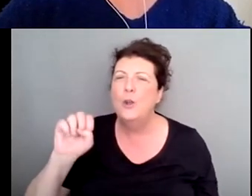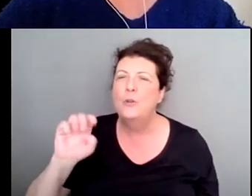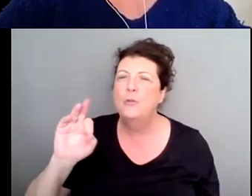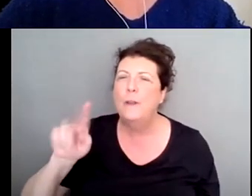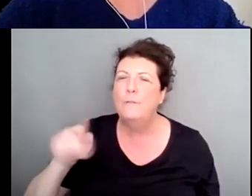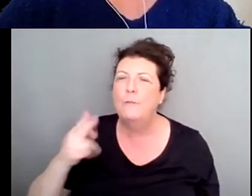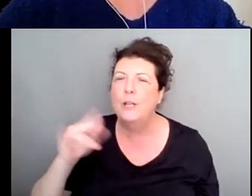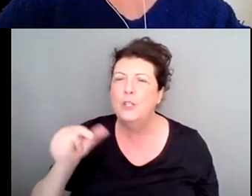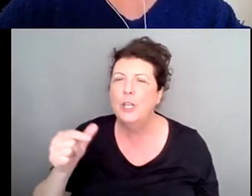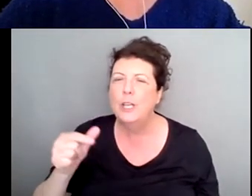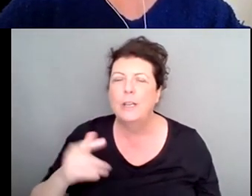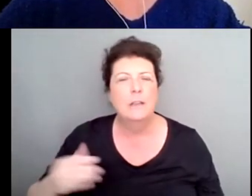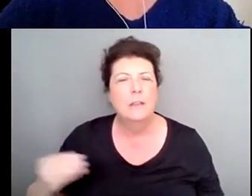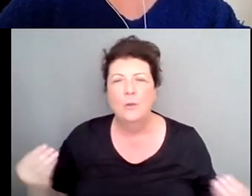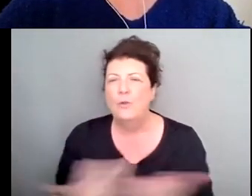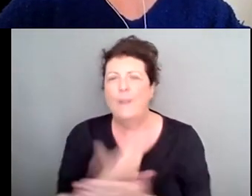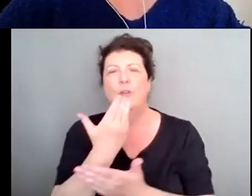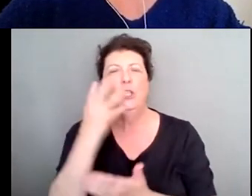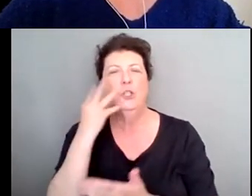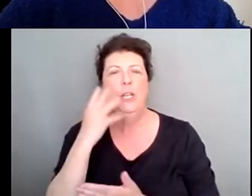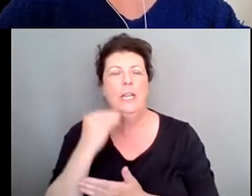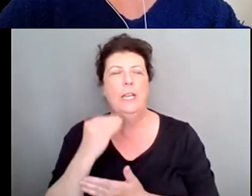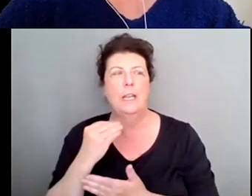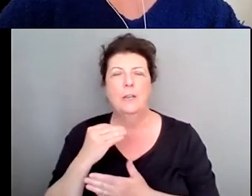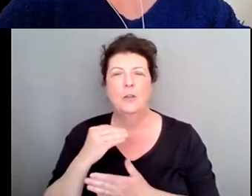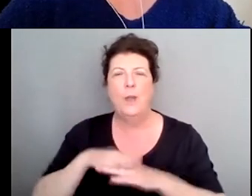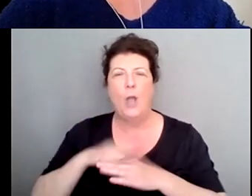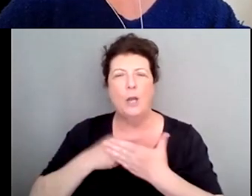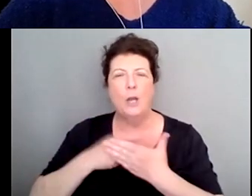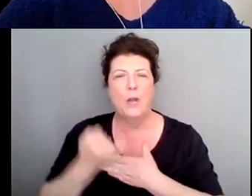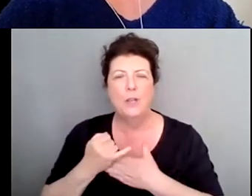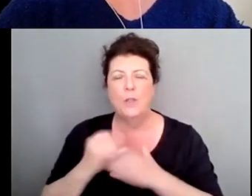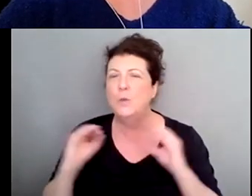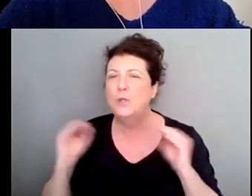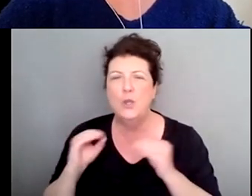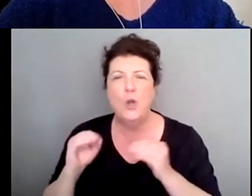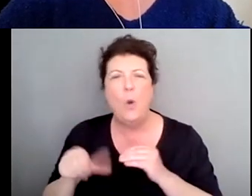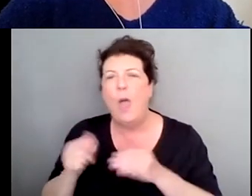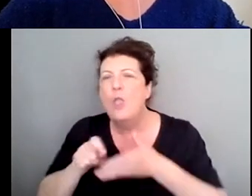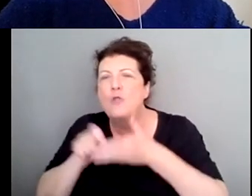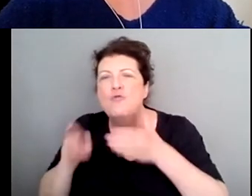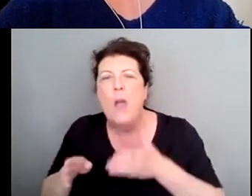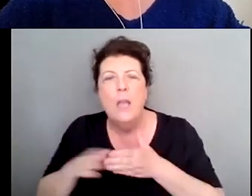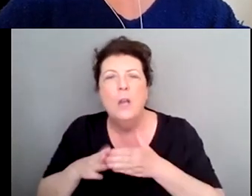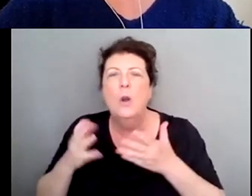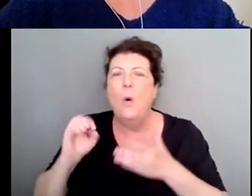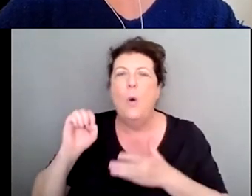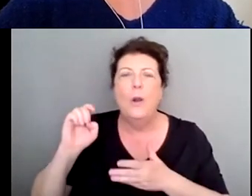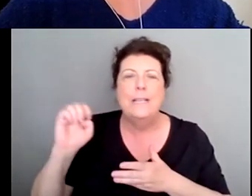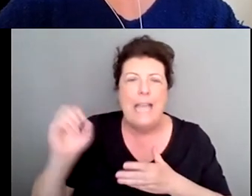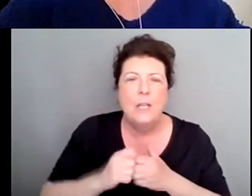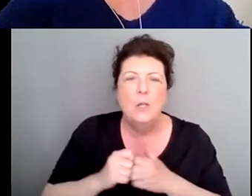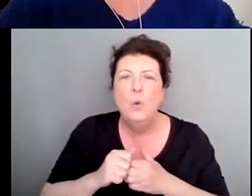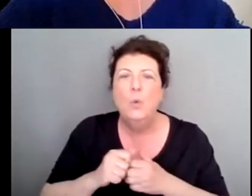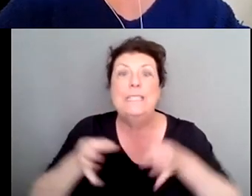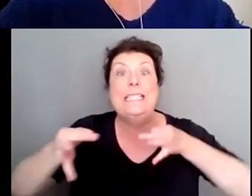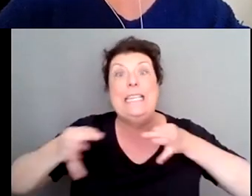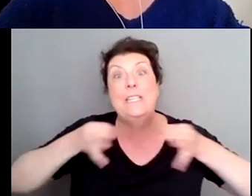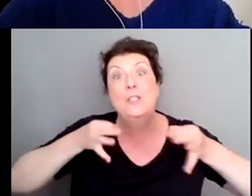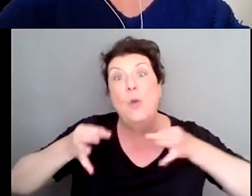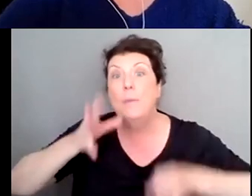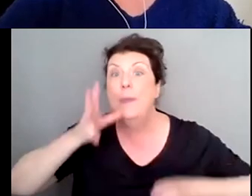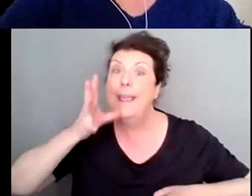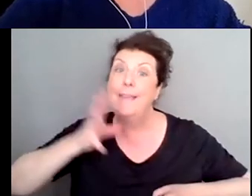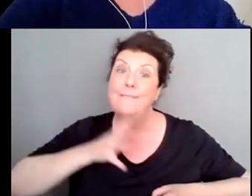single, you know, fellow writer or producer or exec that was describing a female character with like,